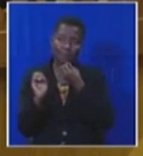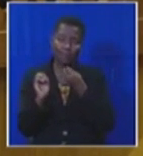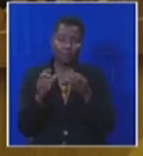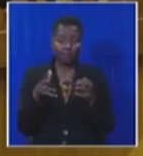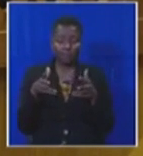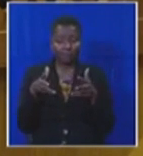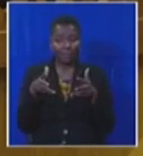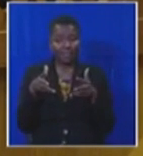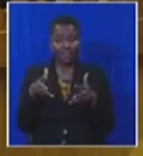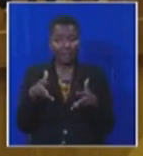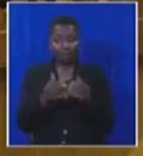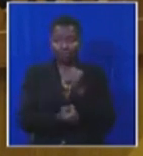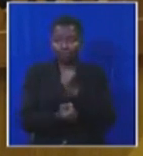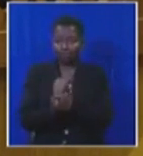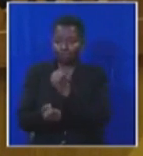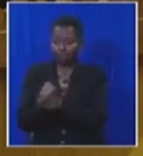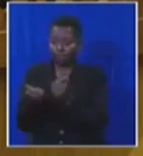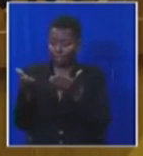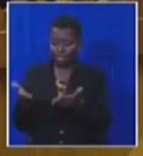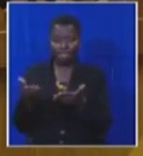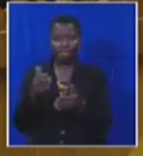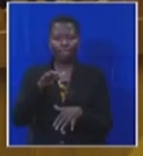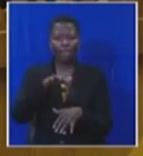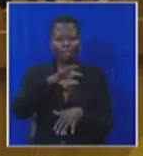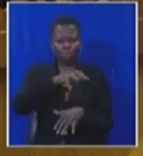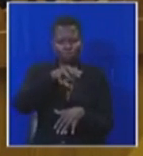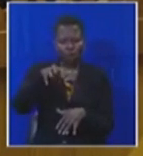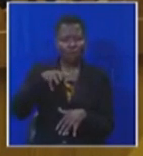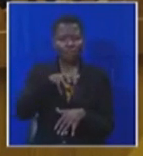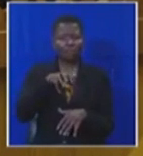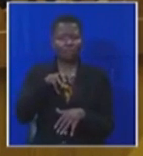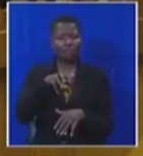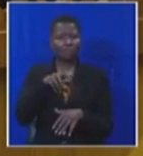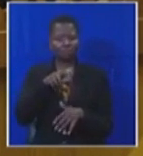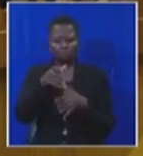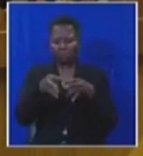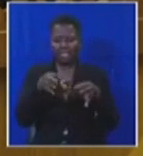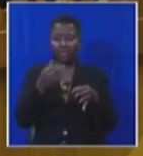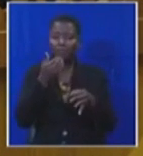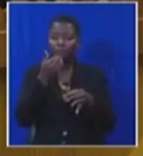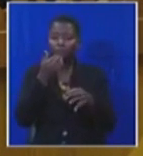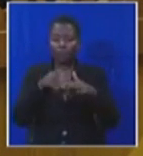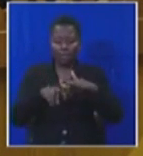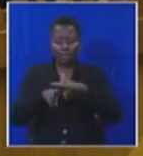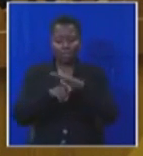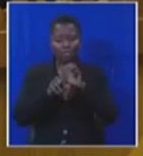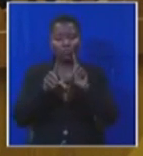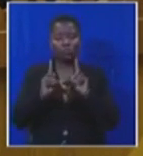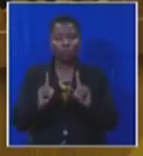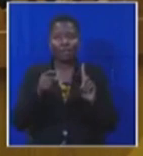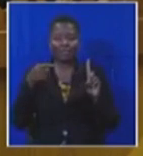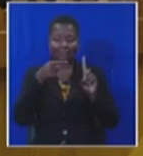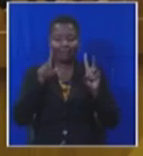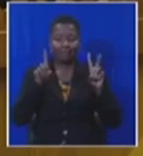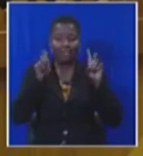reason for the high failure rate in the province was summed up by a district director who told us, and I'm quoting him,